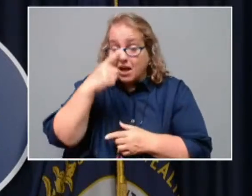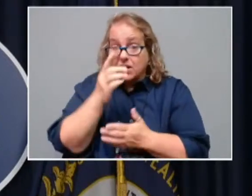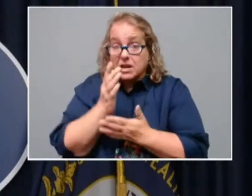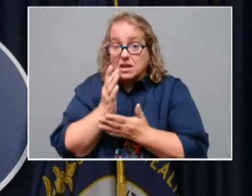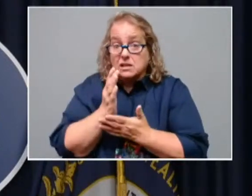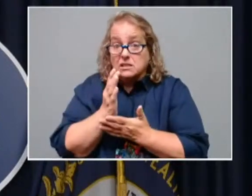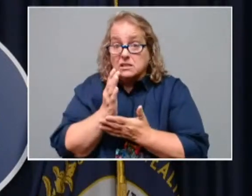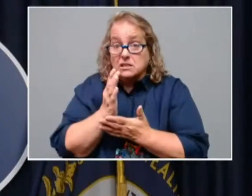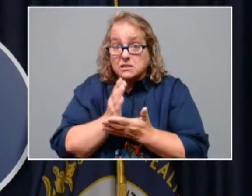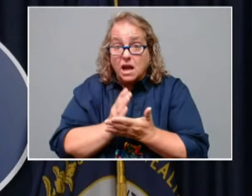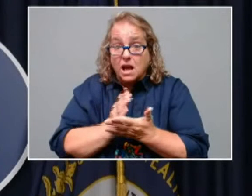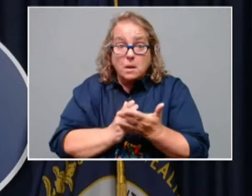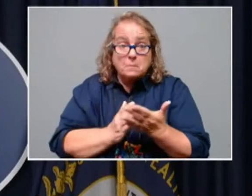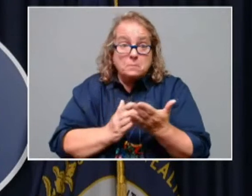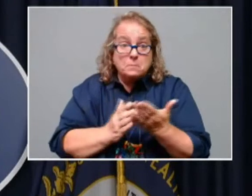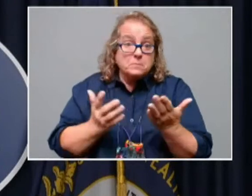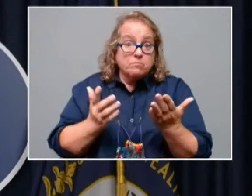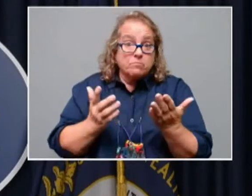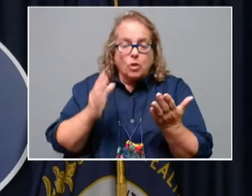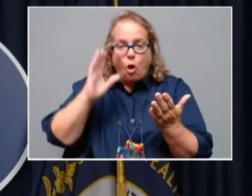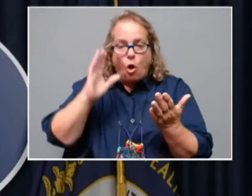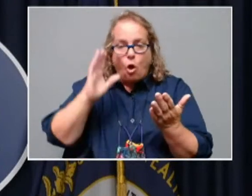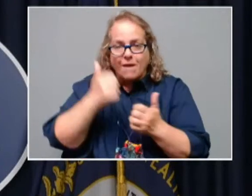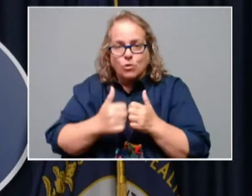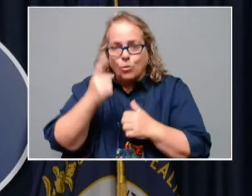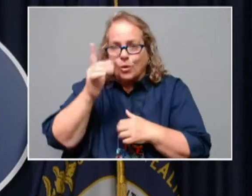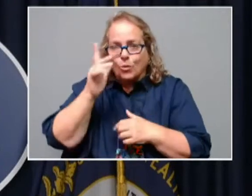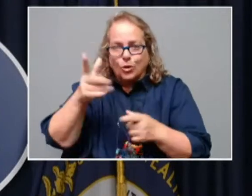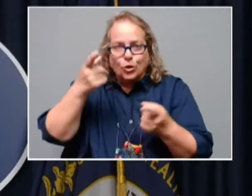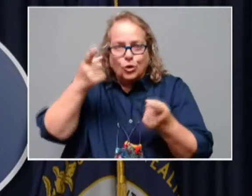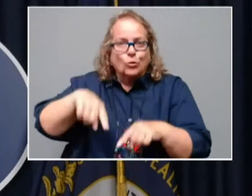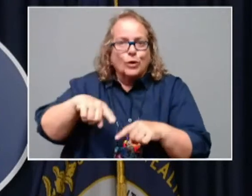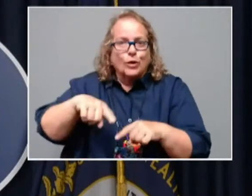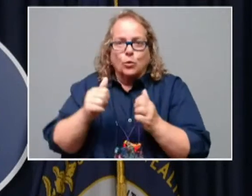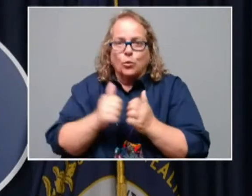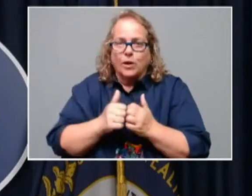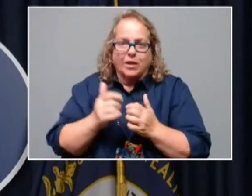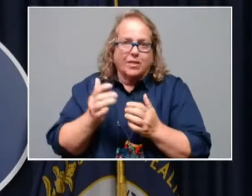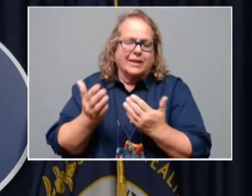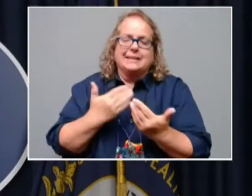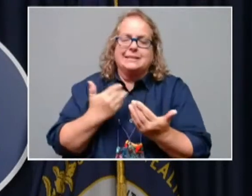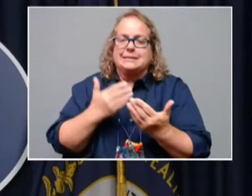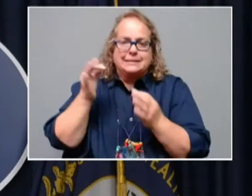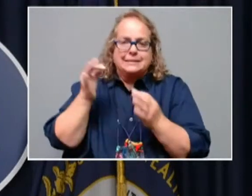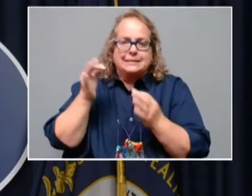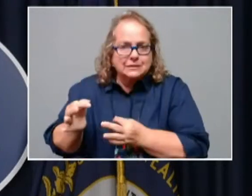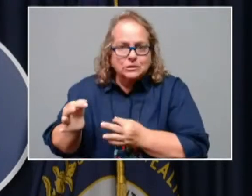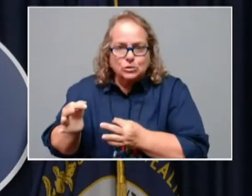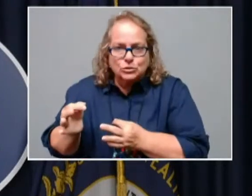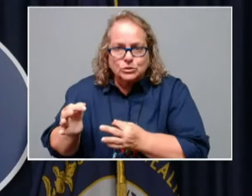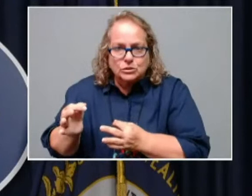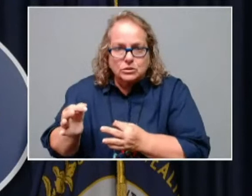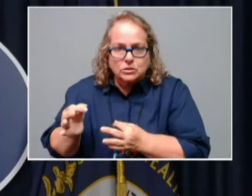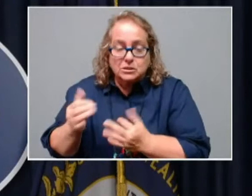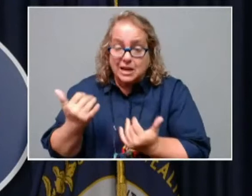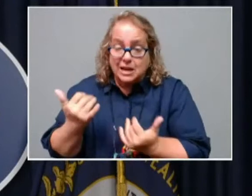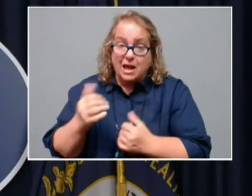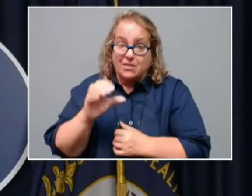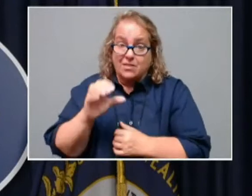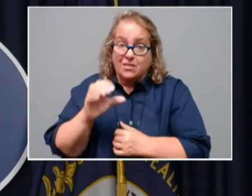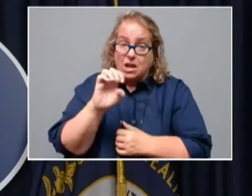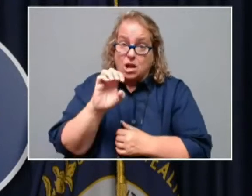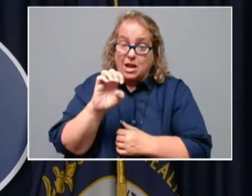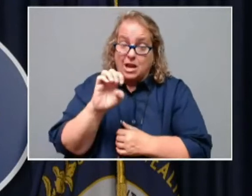of no-brainers that hopefully everybody will agree to. Right now, the EO that I did